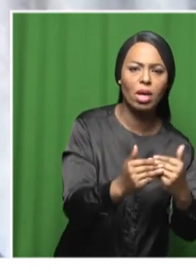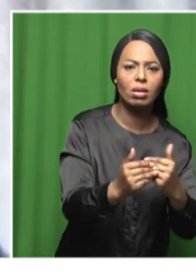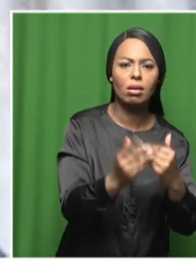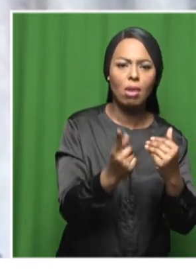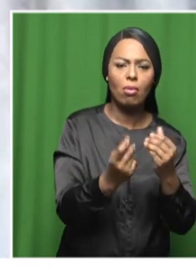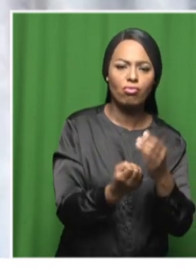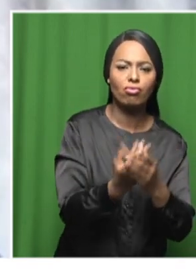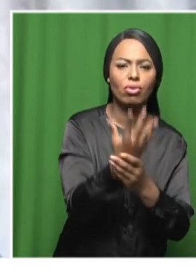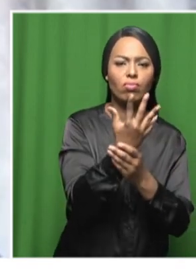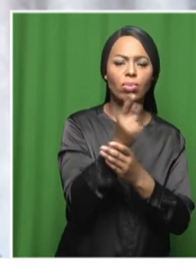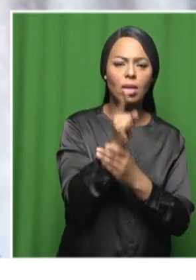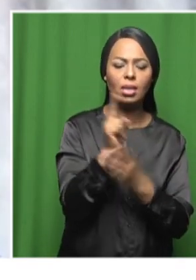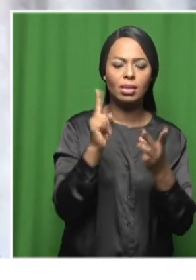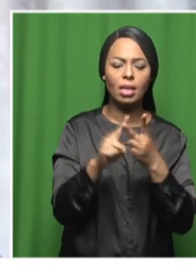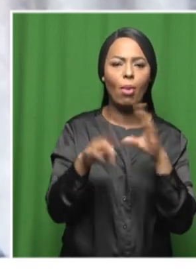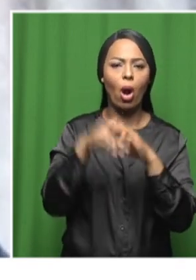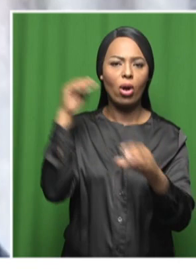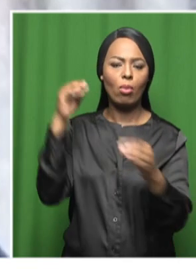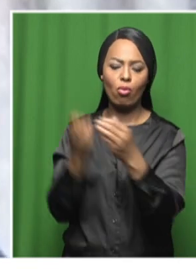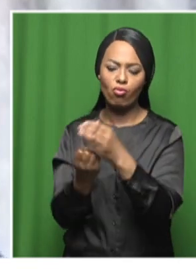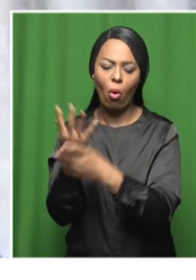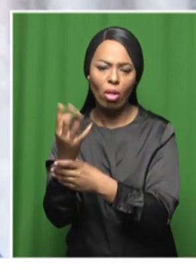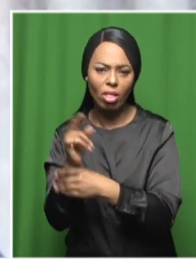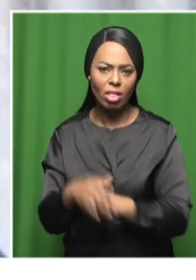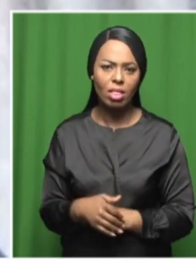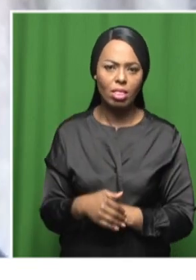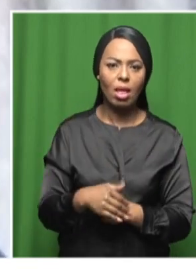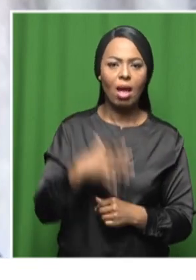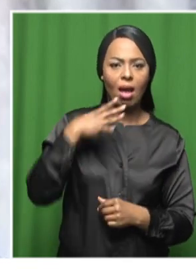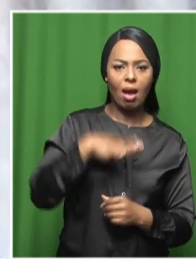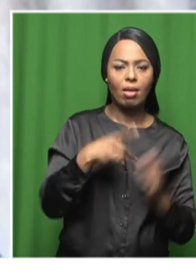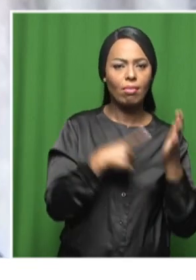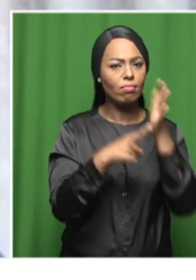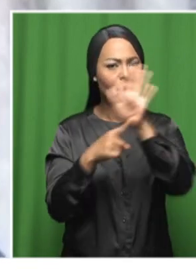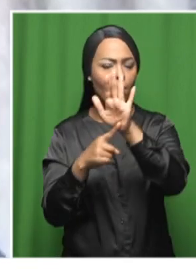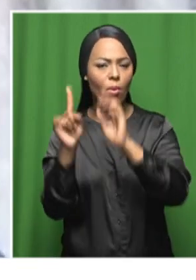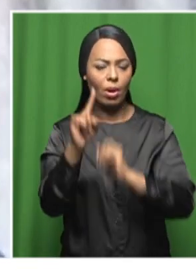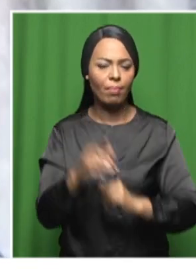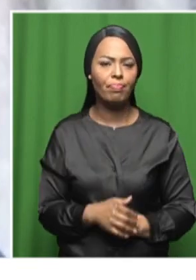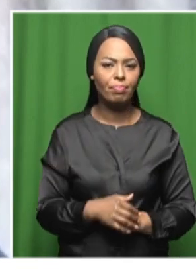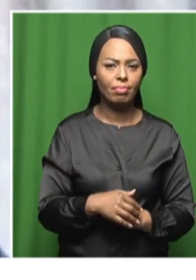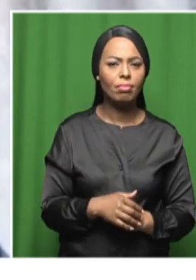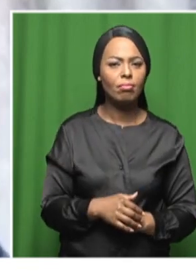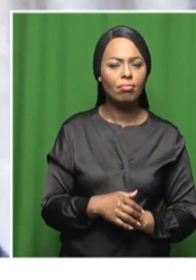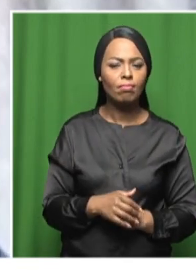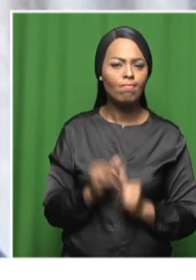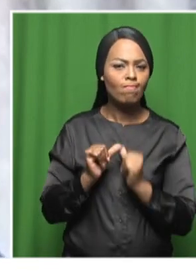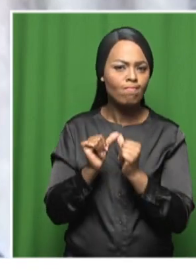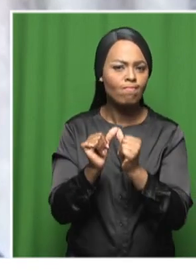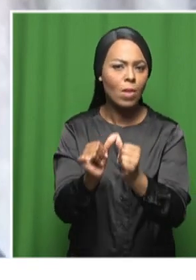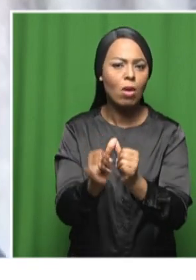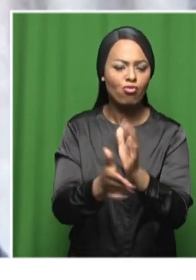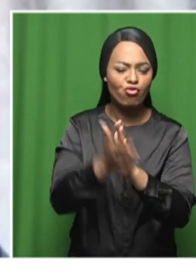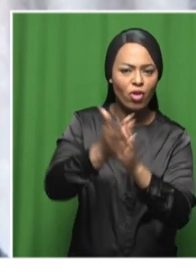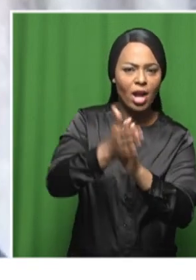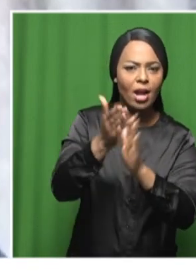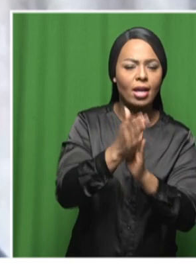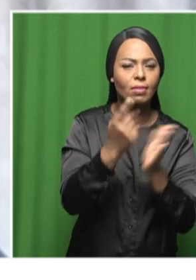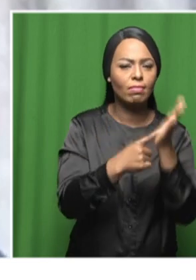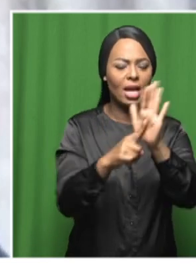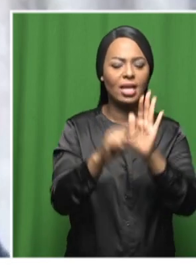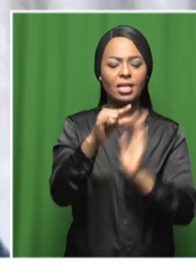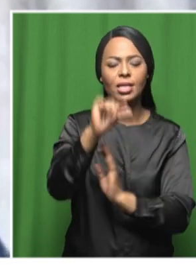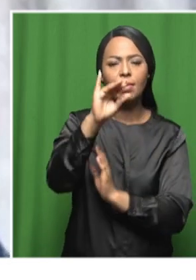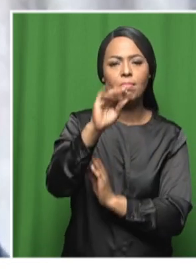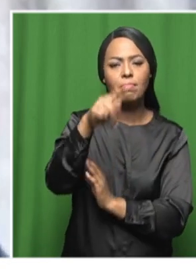growth and in the outcome of growth. Another indicator, for instance, is the genuine progress indicator, the